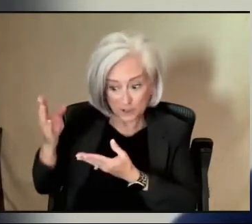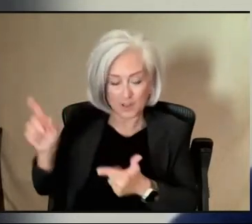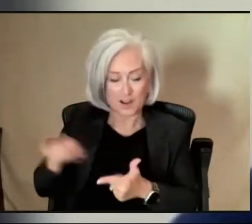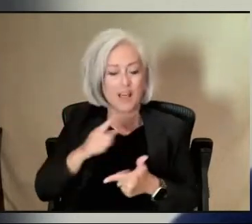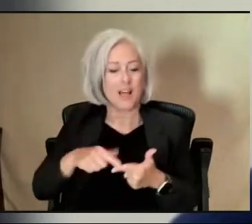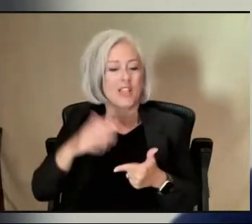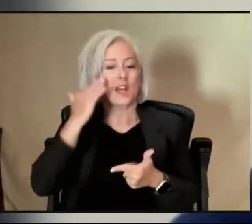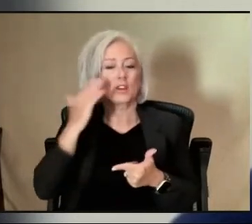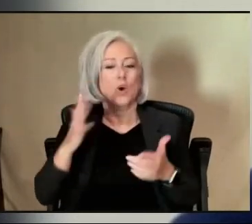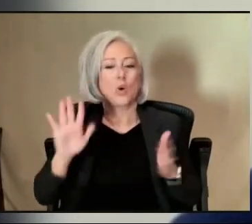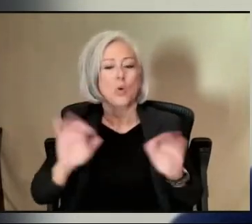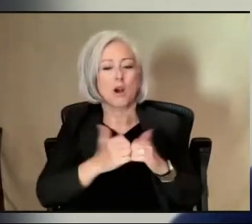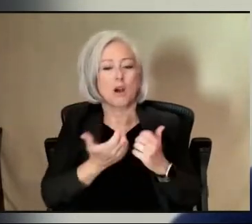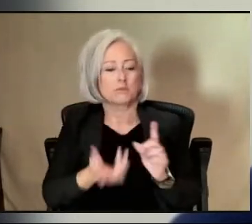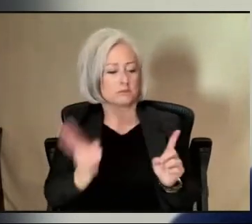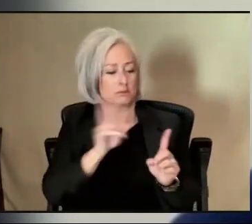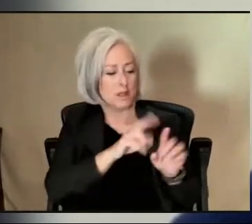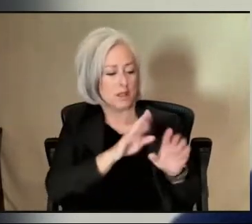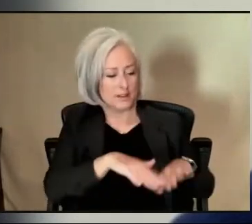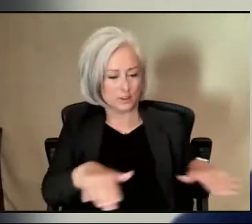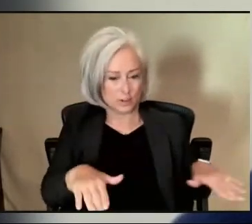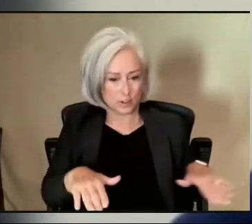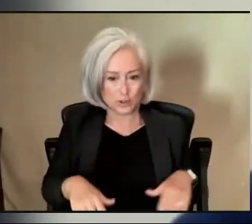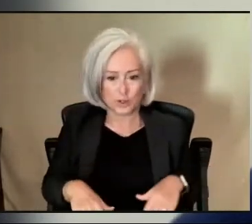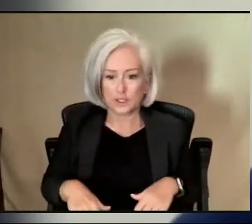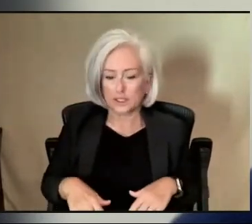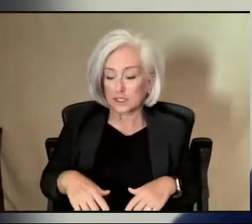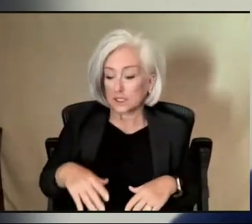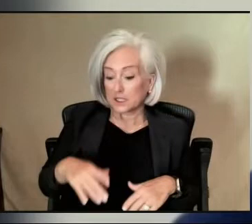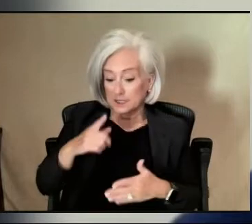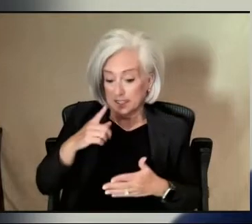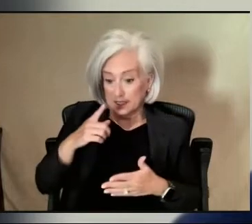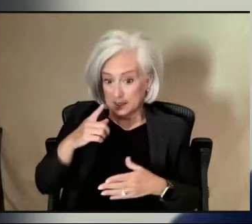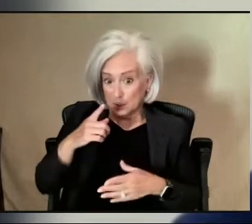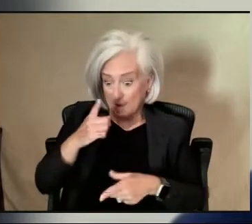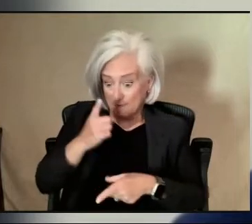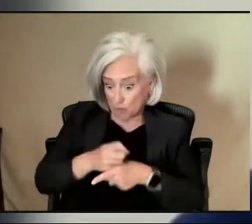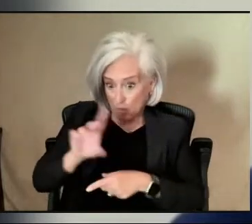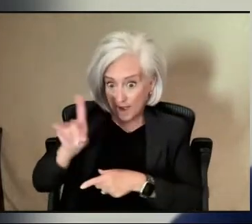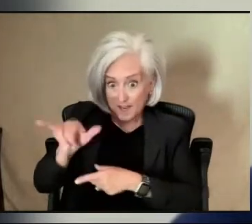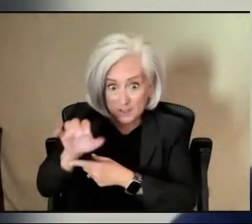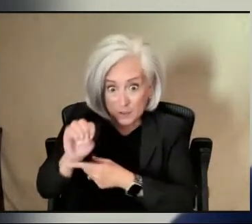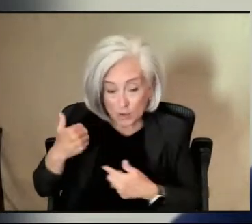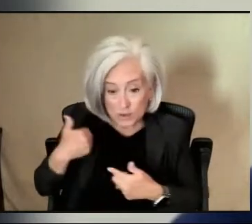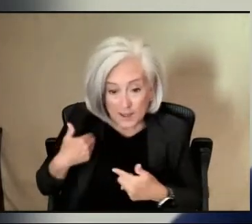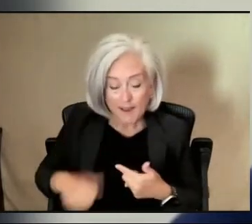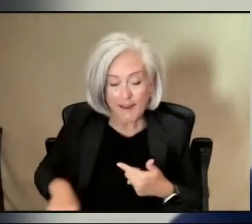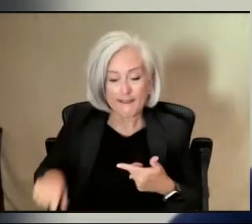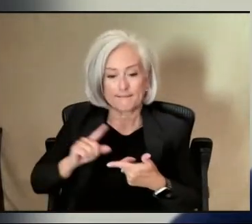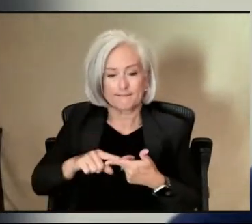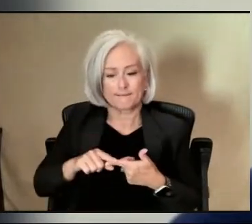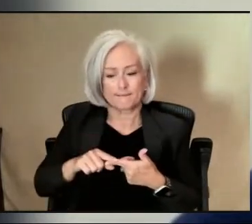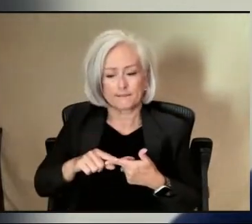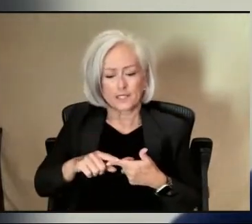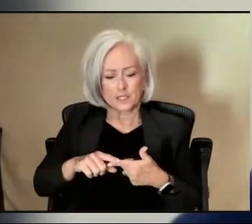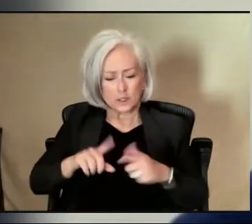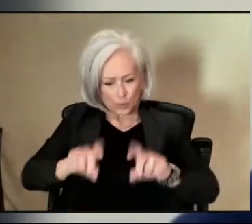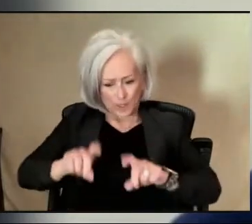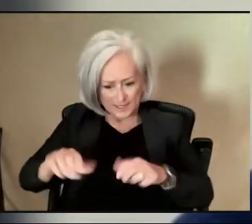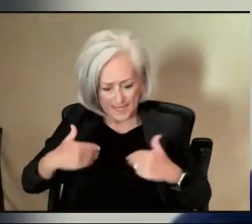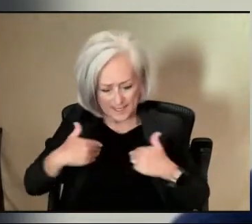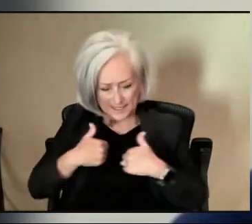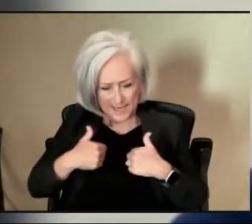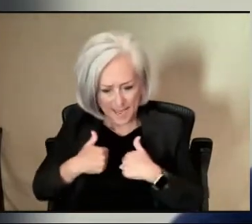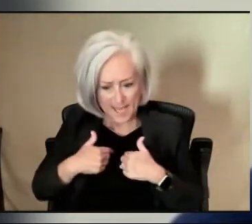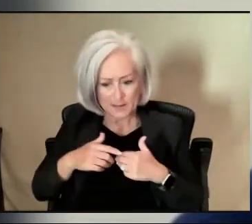didn't expect that didn't come out of the animal studies or the laboratory studies, so that when we test these in children, we're doing